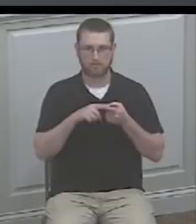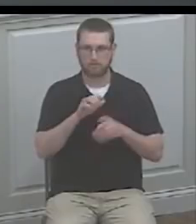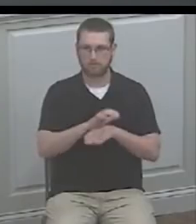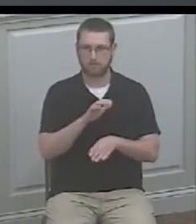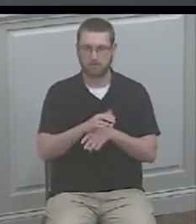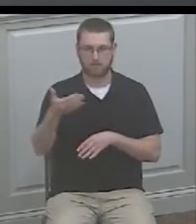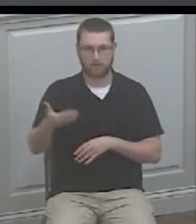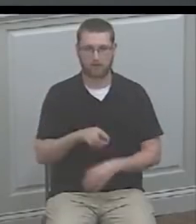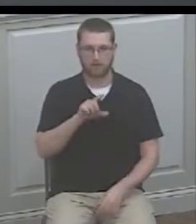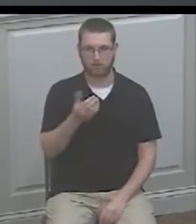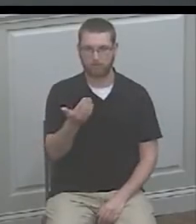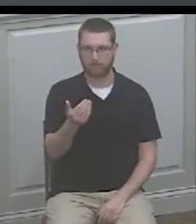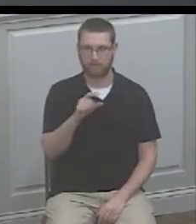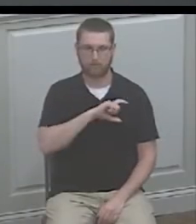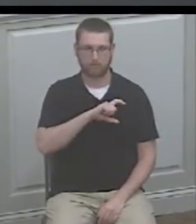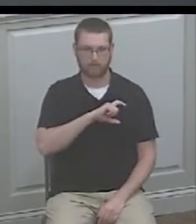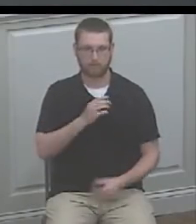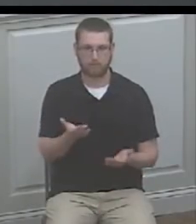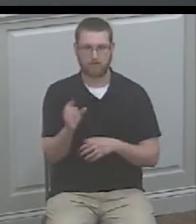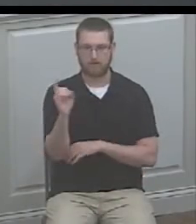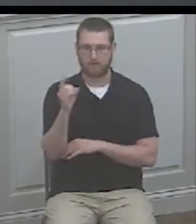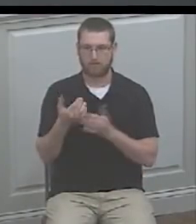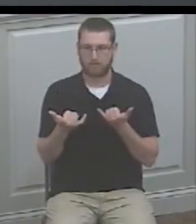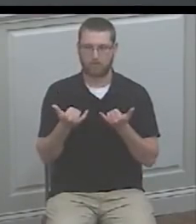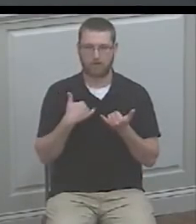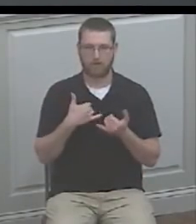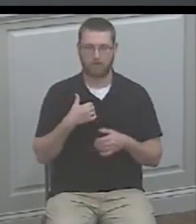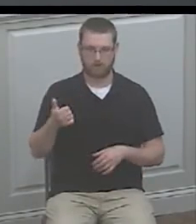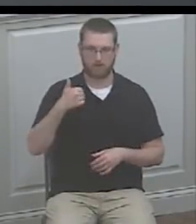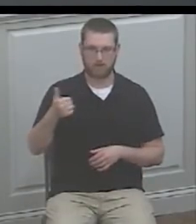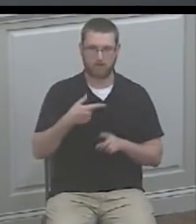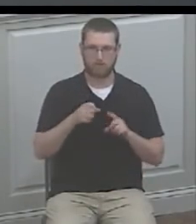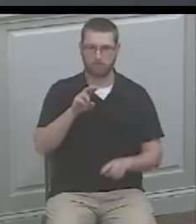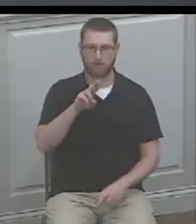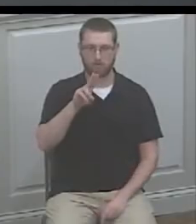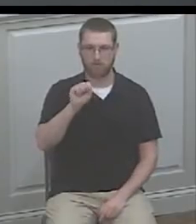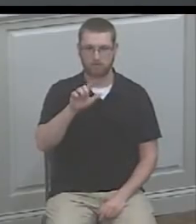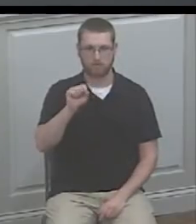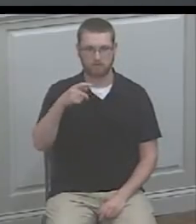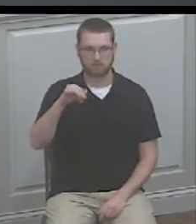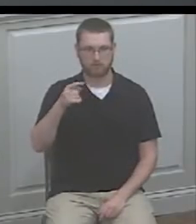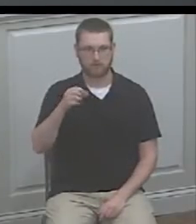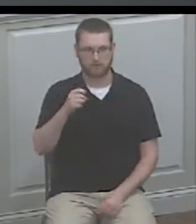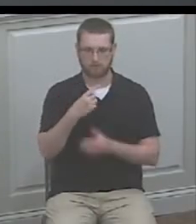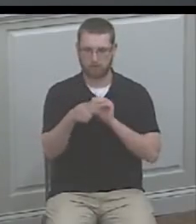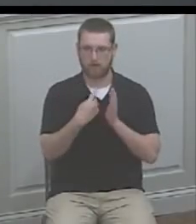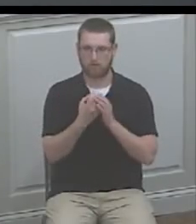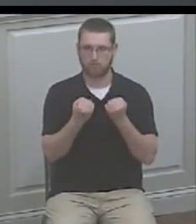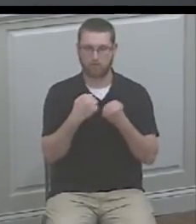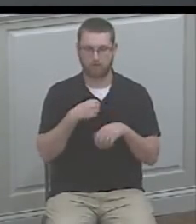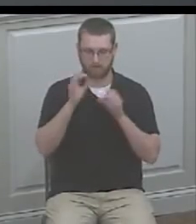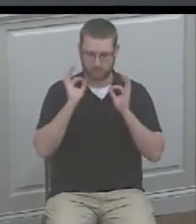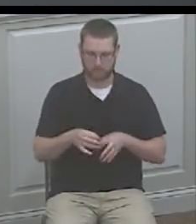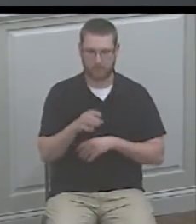I was hired in 2015 as a police officer here in Danville, and right now I make the commute from Russell Springs, which is about an hour drive. I chose